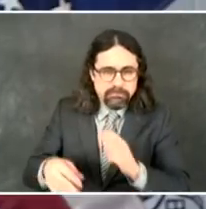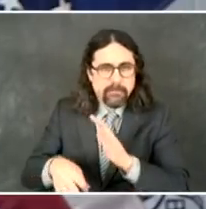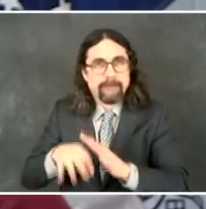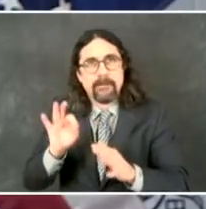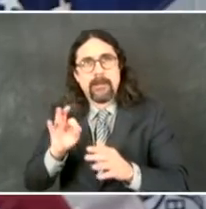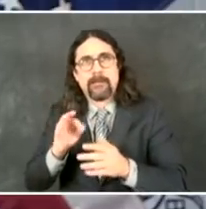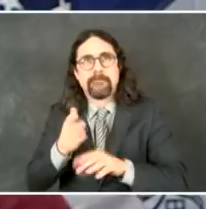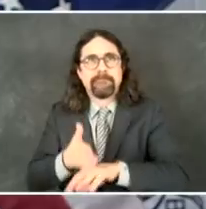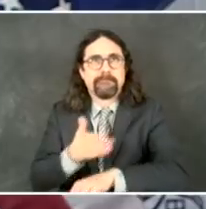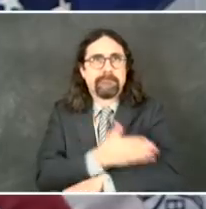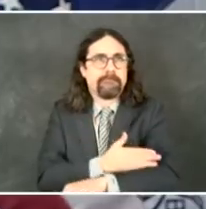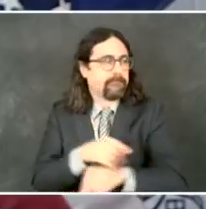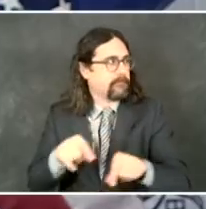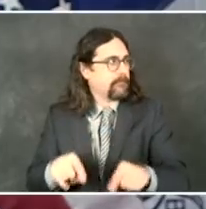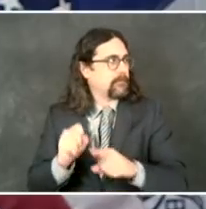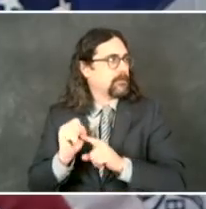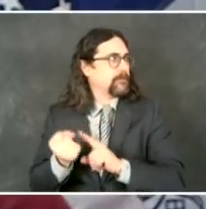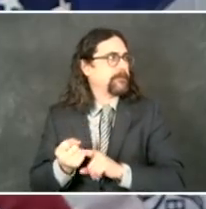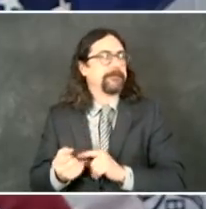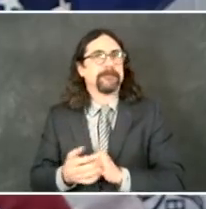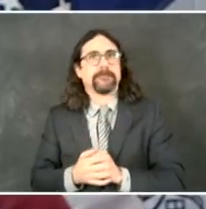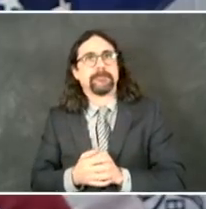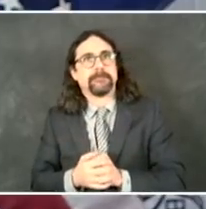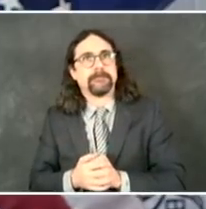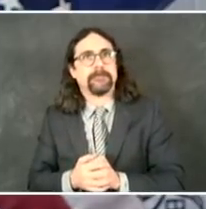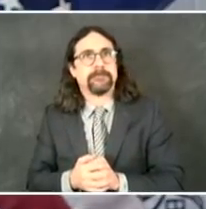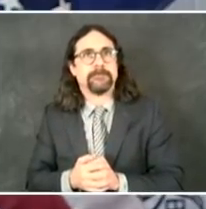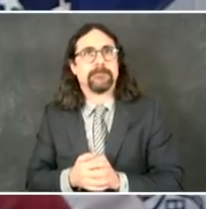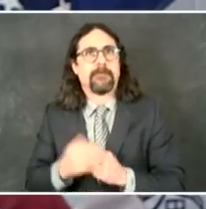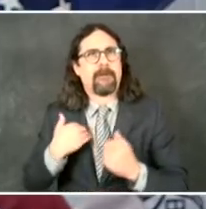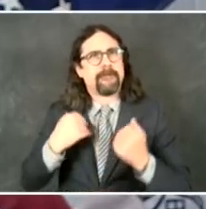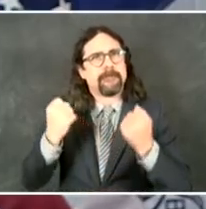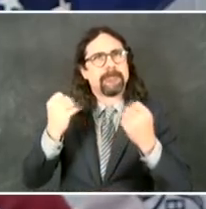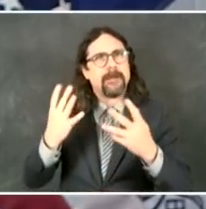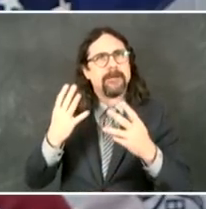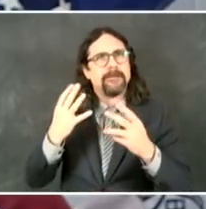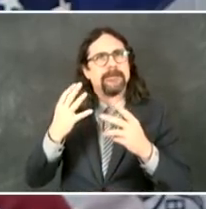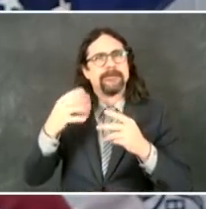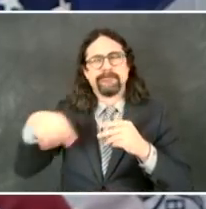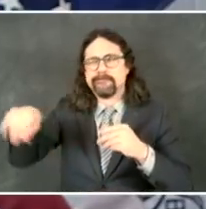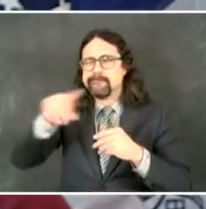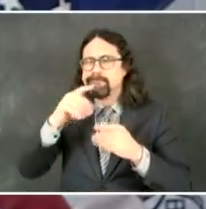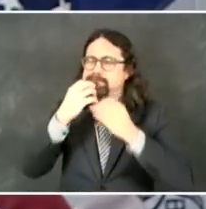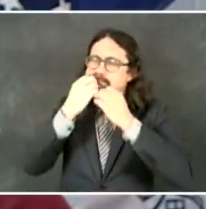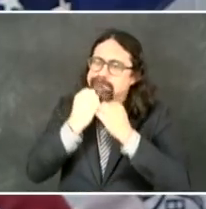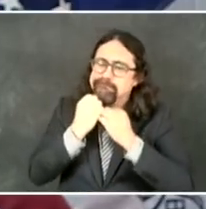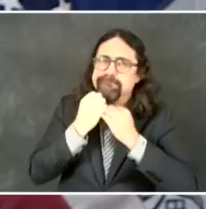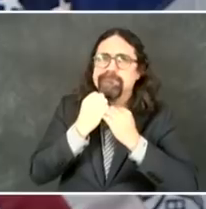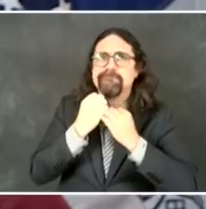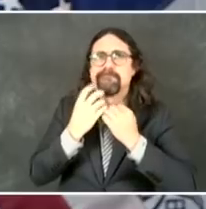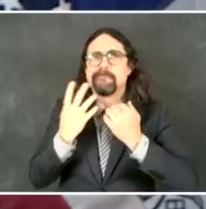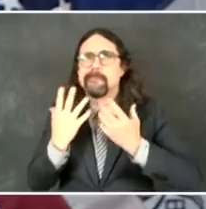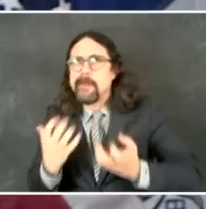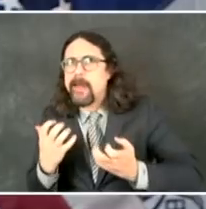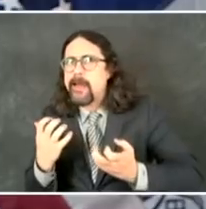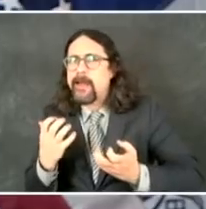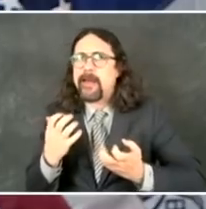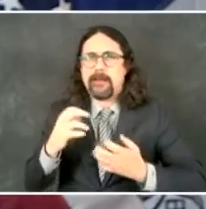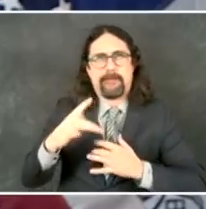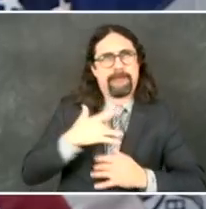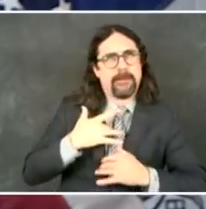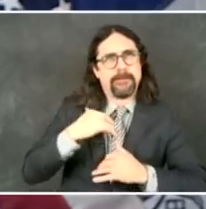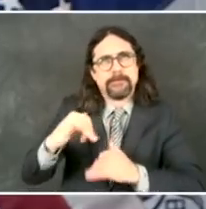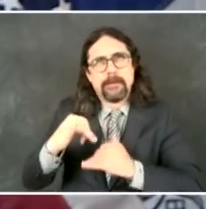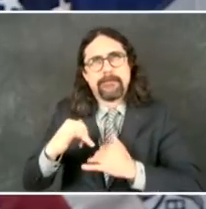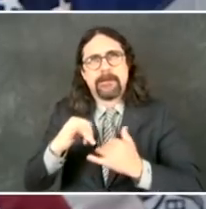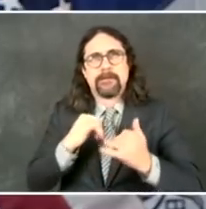lot of the same values. So the City Council's been absolutely right to say, let's keep looking for solutions here. And I want to thank them for that. I think